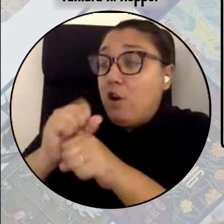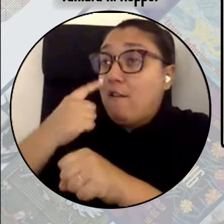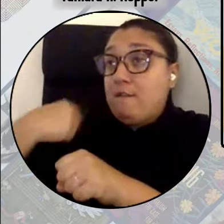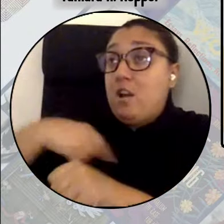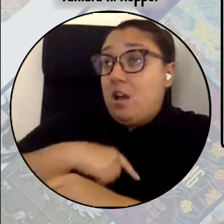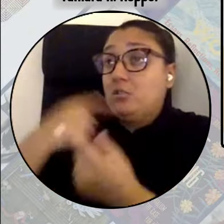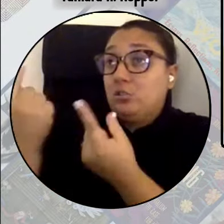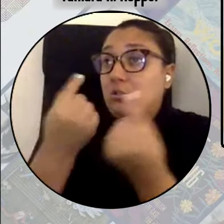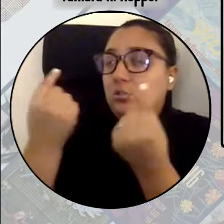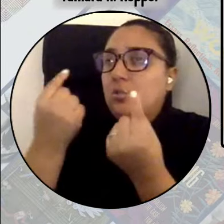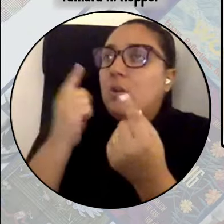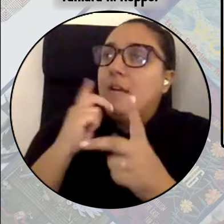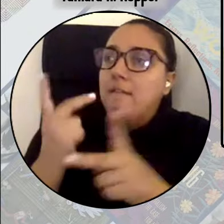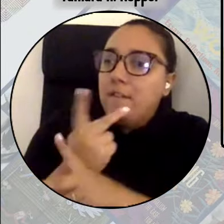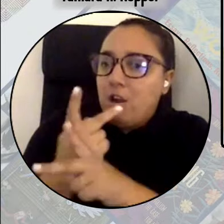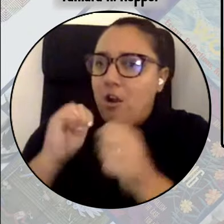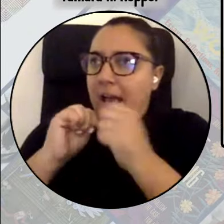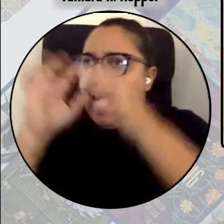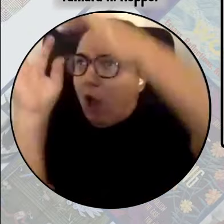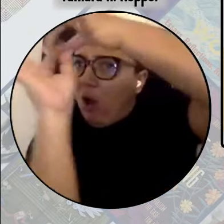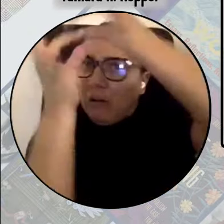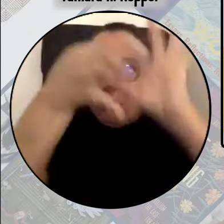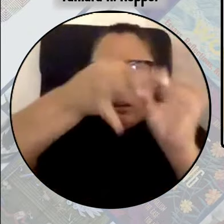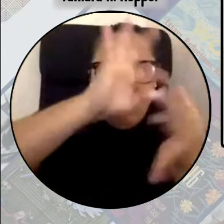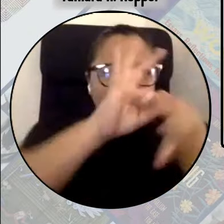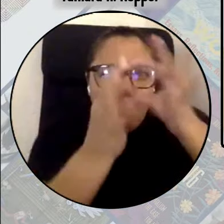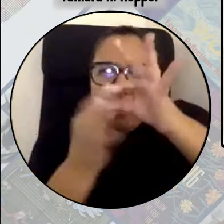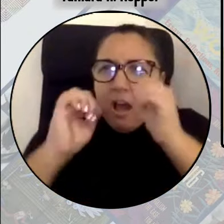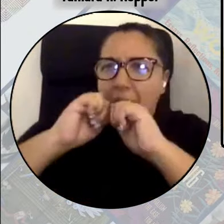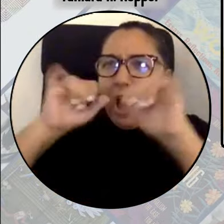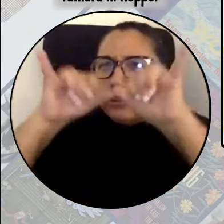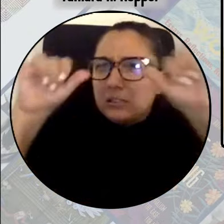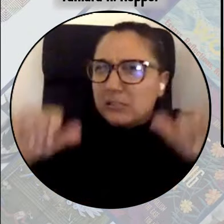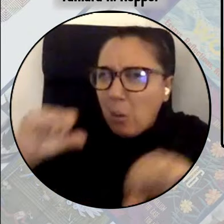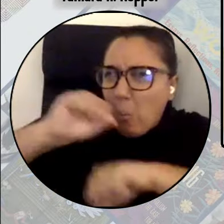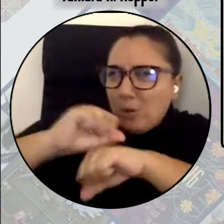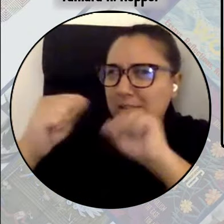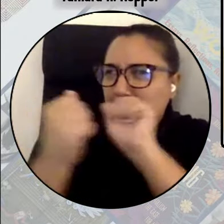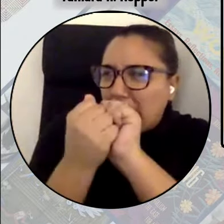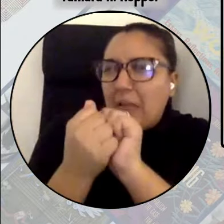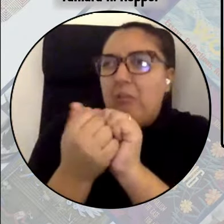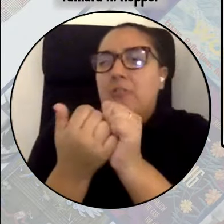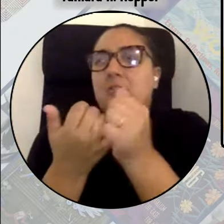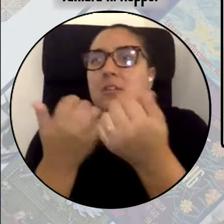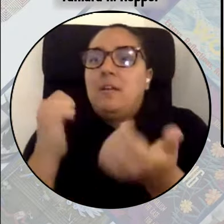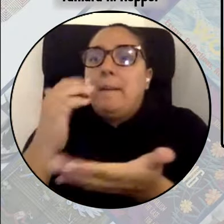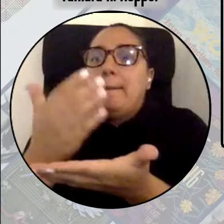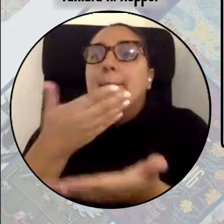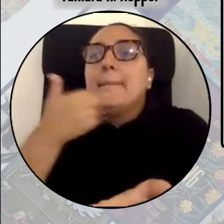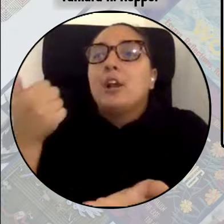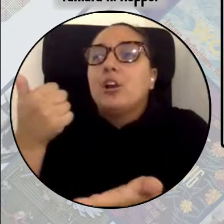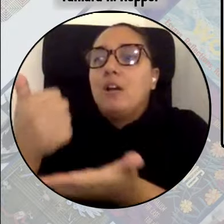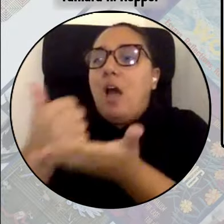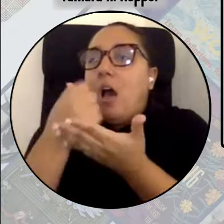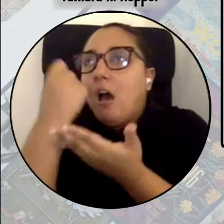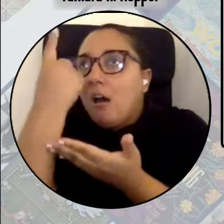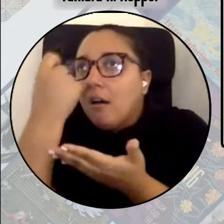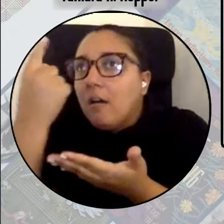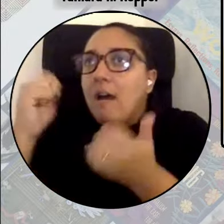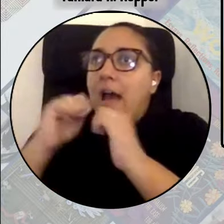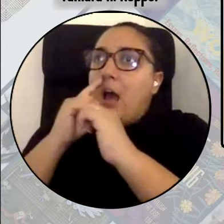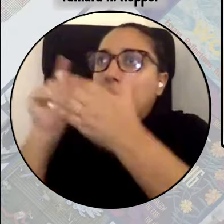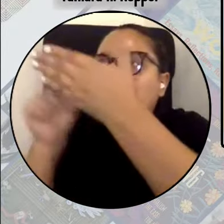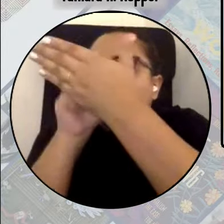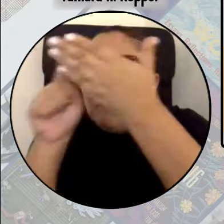think about what are these actual connections and how do these systems work together to better understand kind of our critiques and also the way we